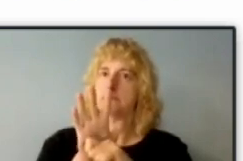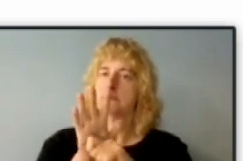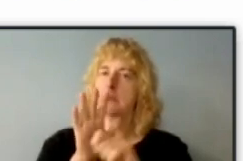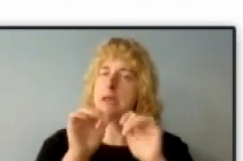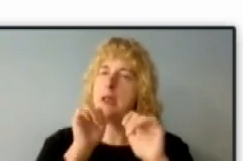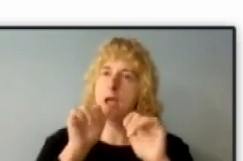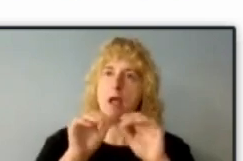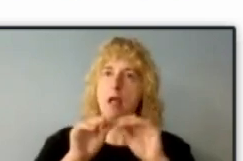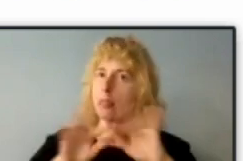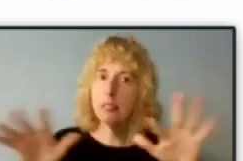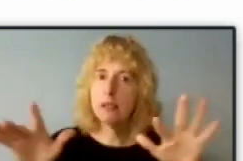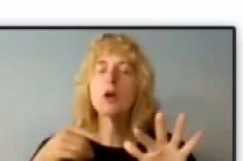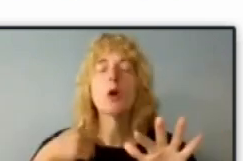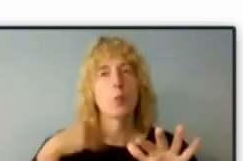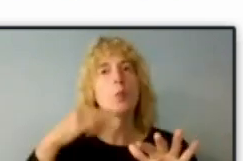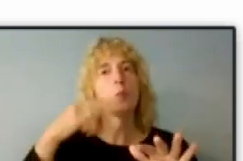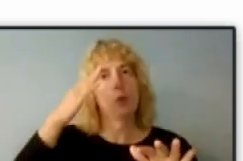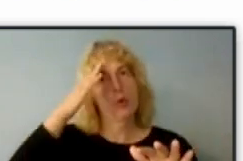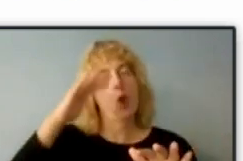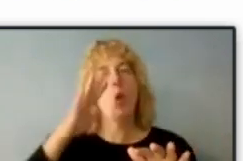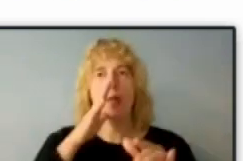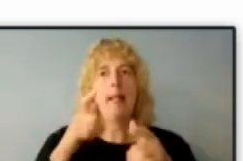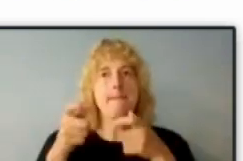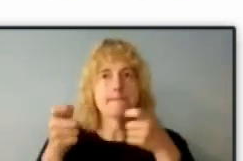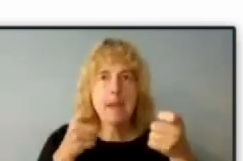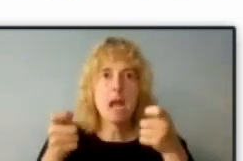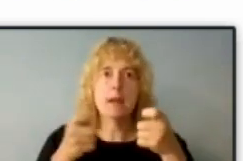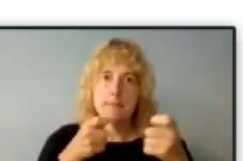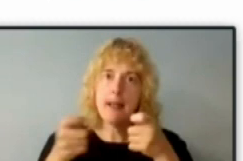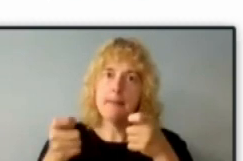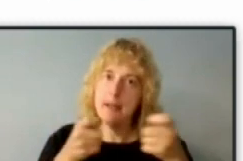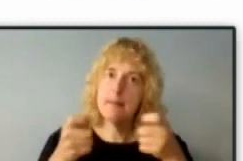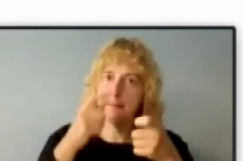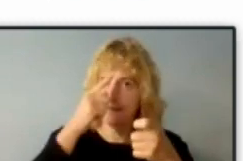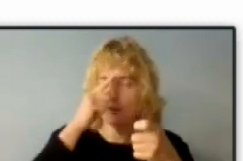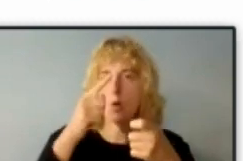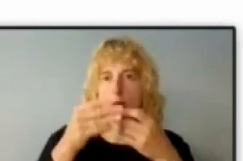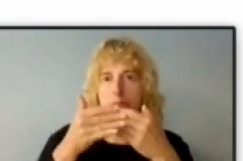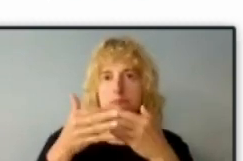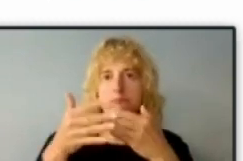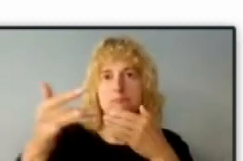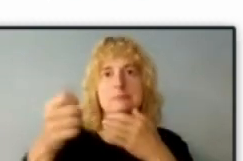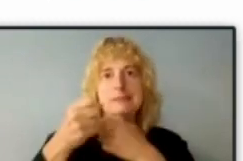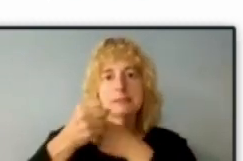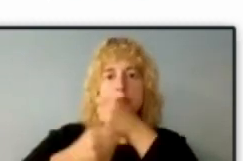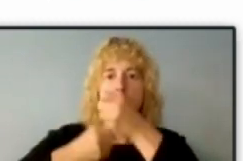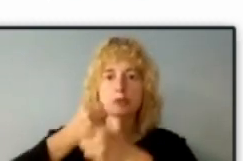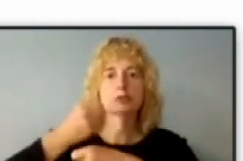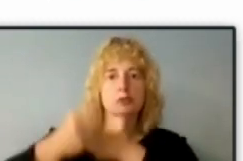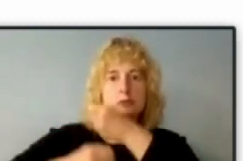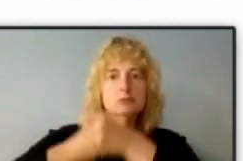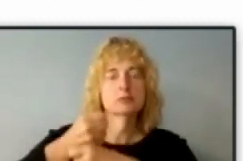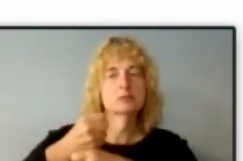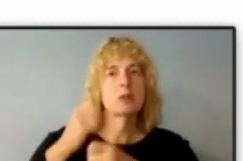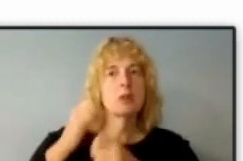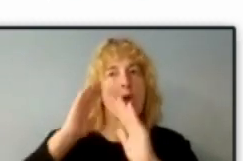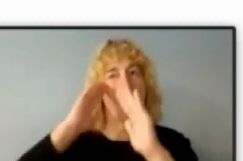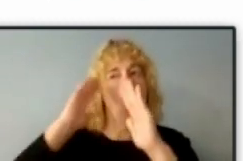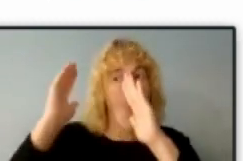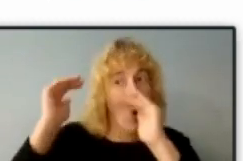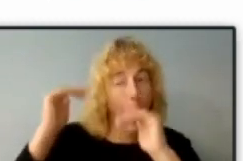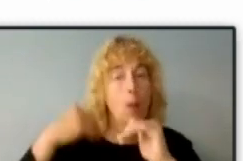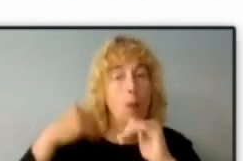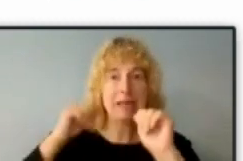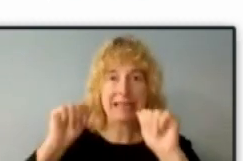for years. I know there's hope for a vaccine and the hope for much lowered transmission, and I hope we can get there. I believe